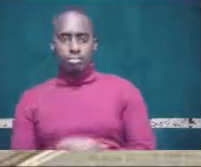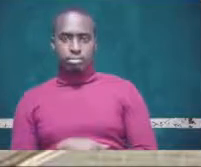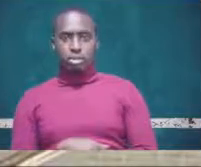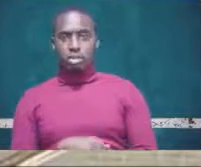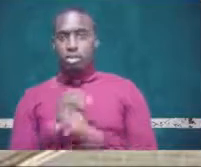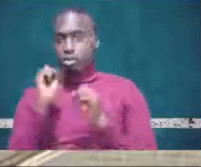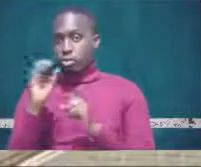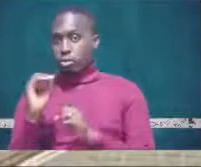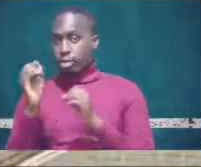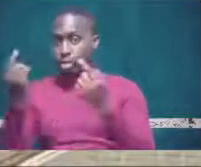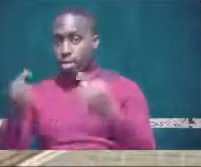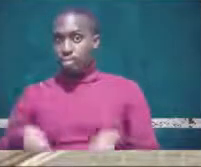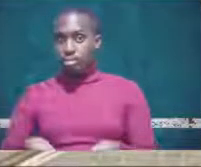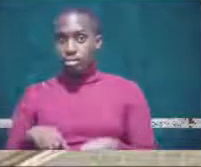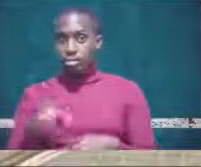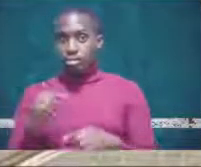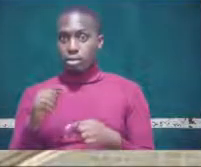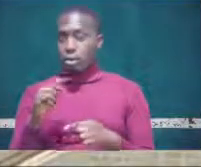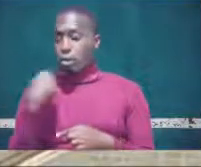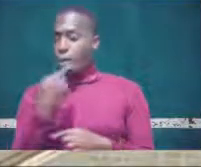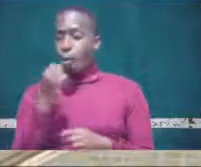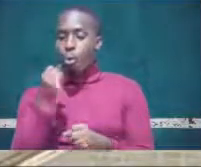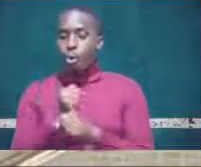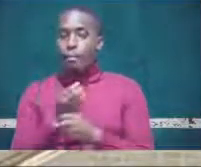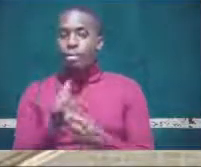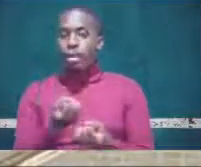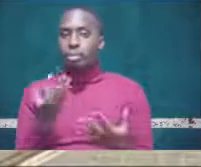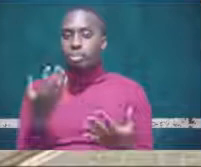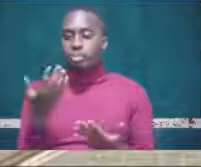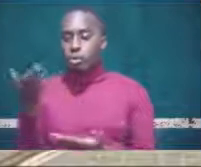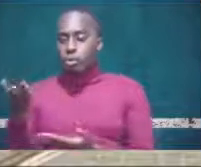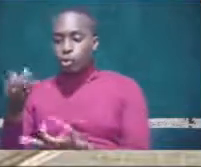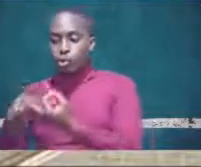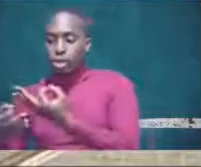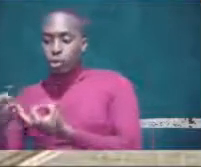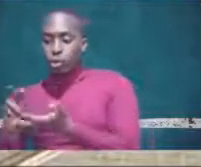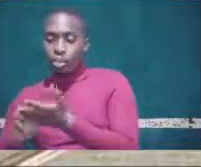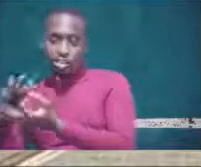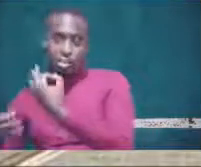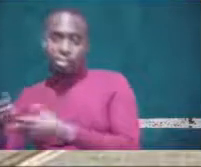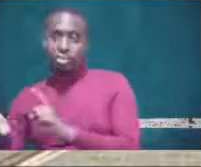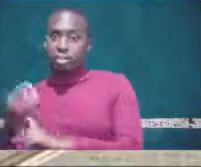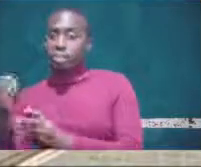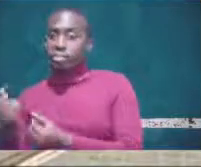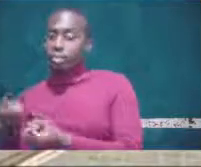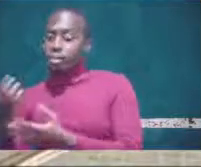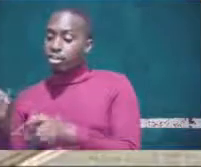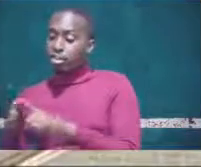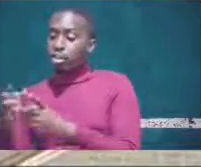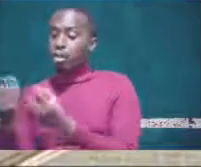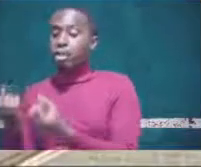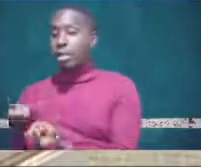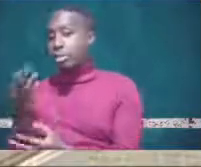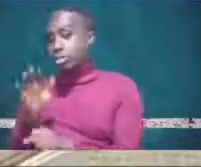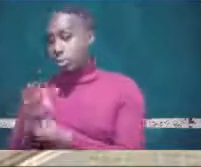when it comes now to who will make more money, the one using machine will make more money, and we have many customers because the work